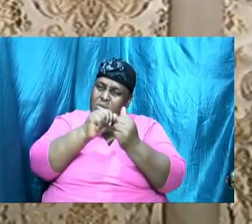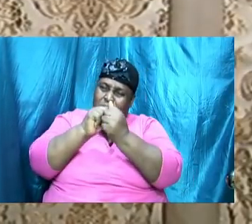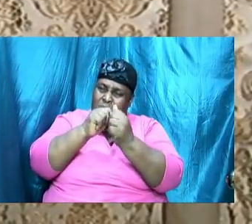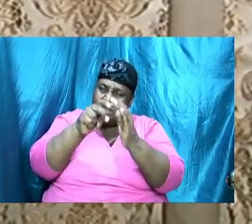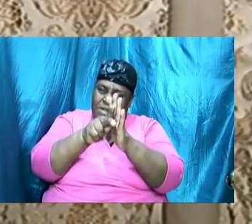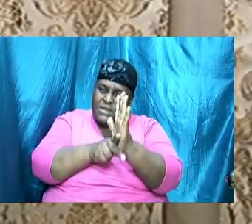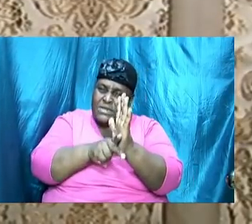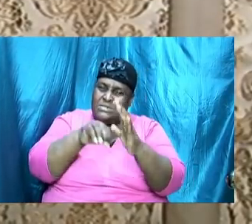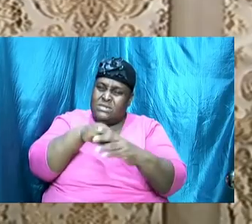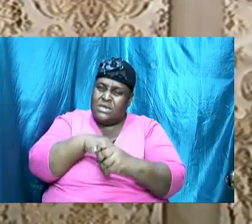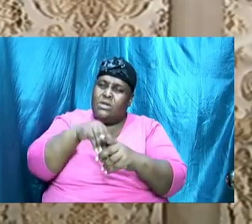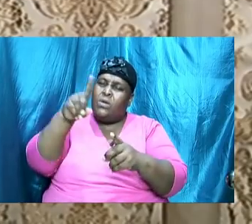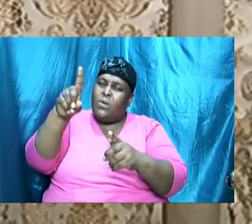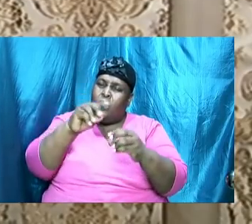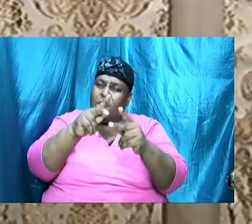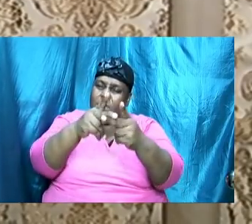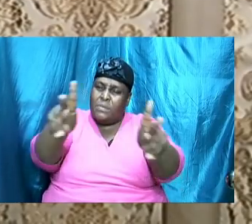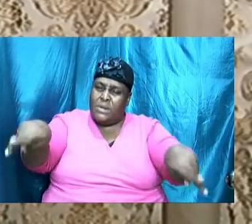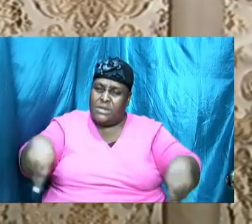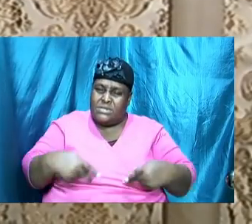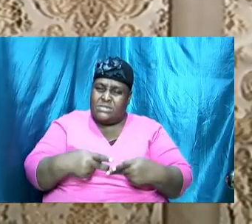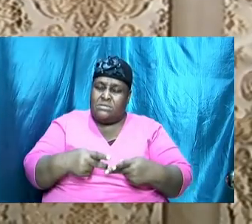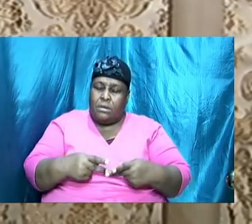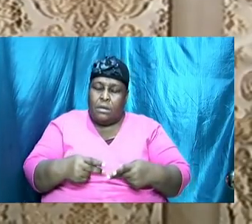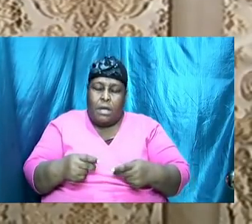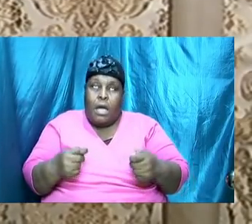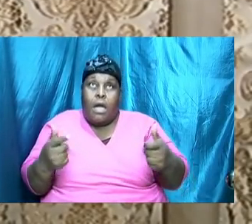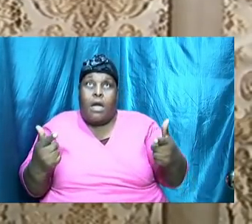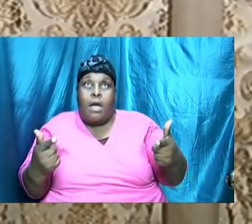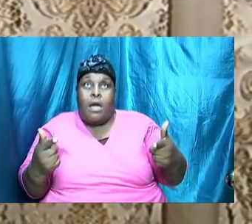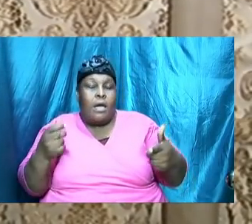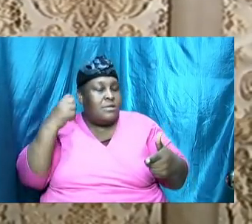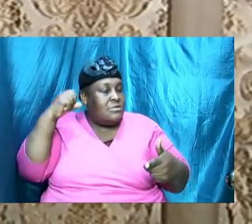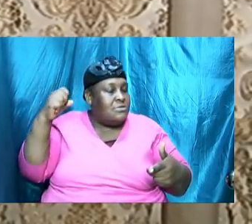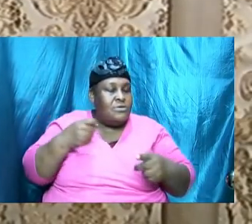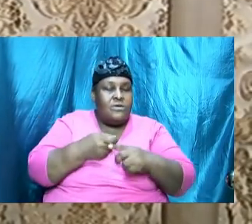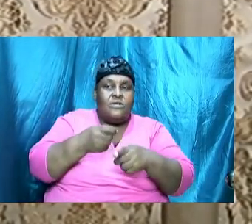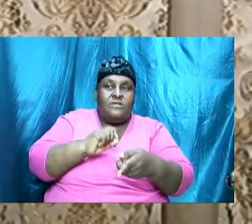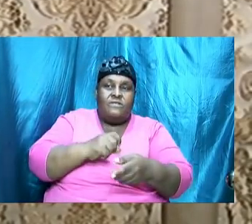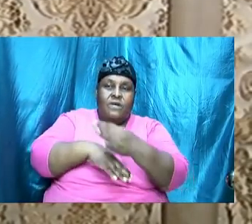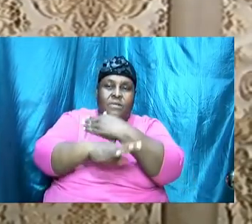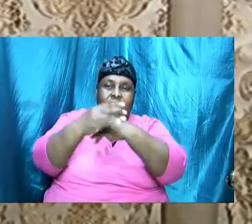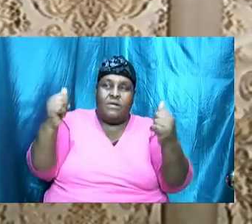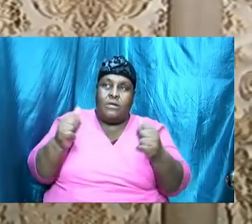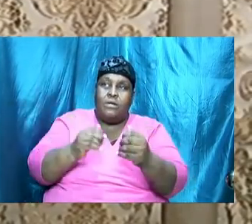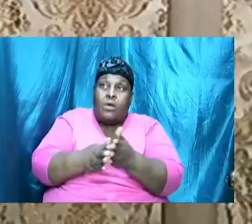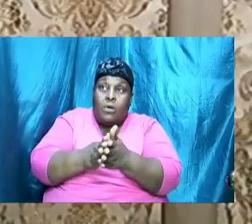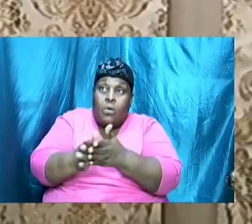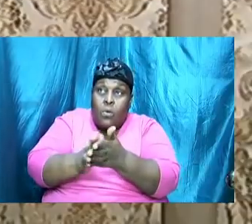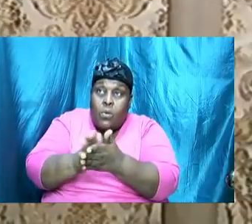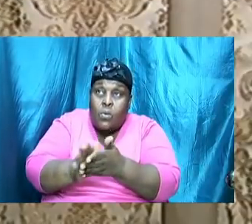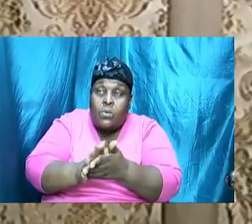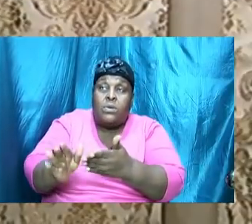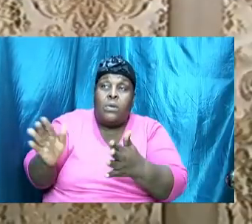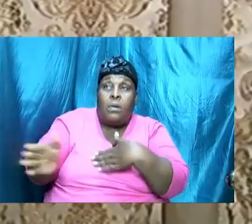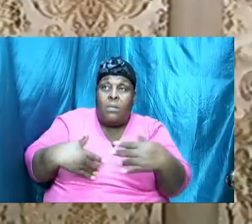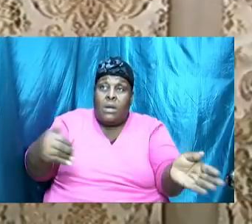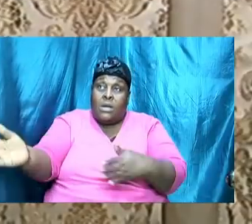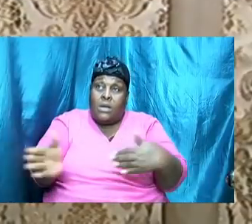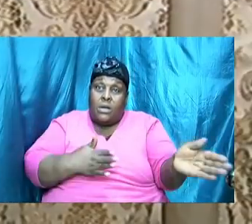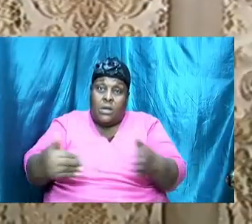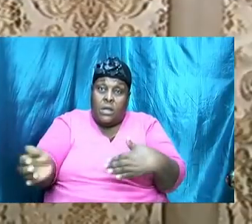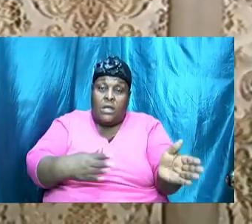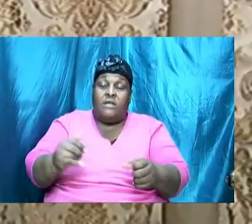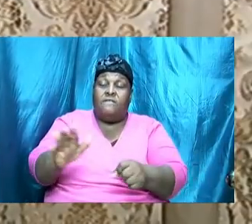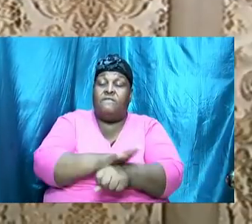one place and suddenly there came a sound from heaven as of a rushing mighty wind and it filled all the